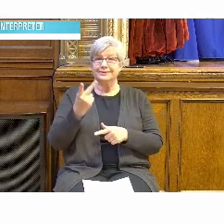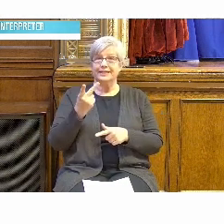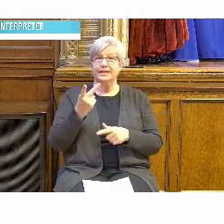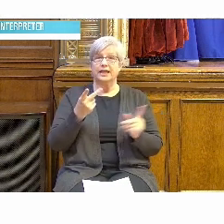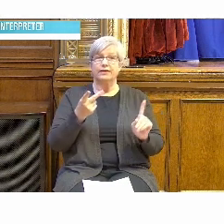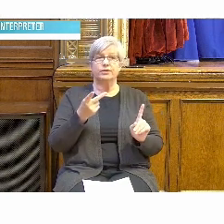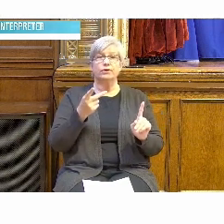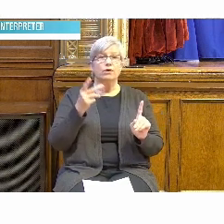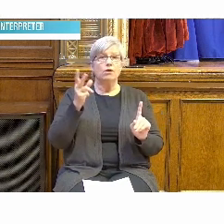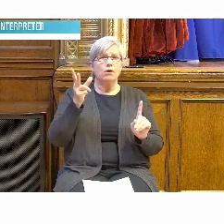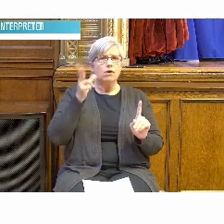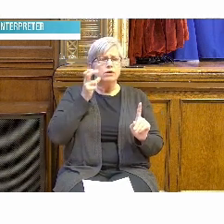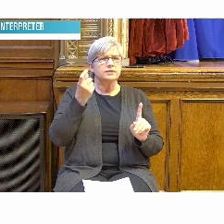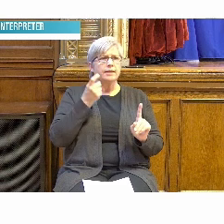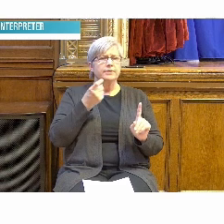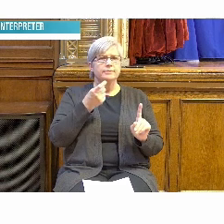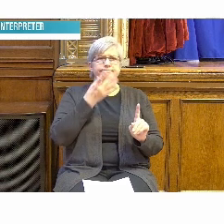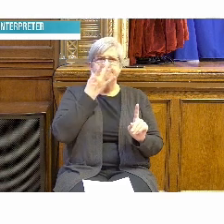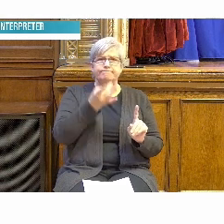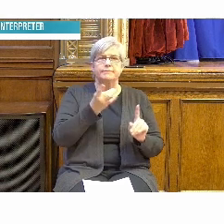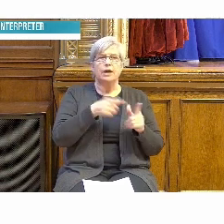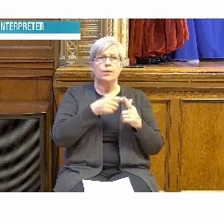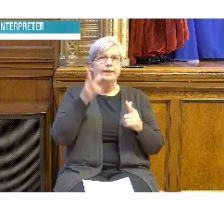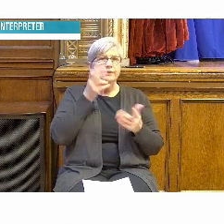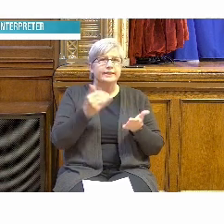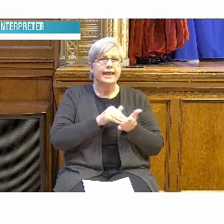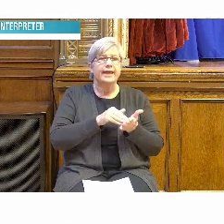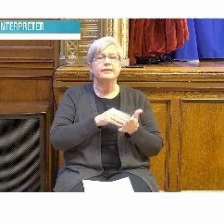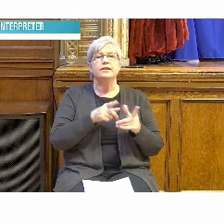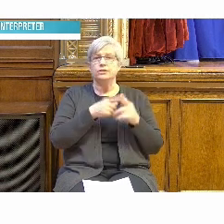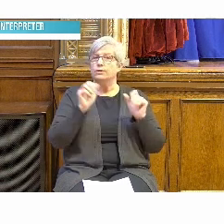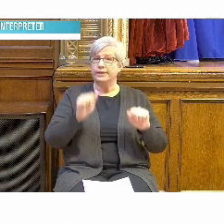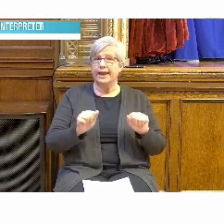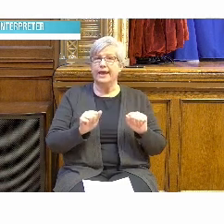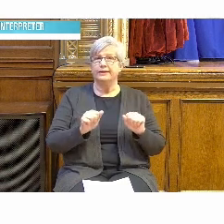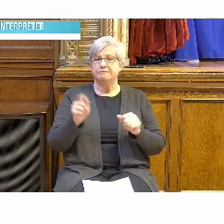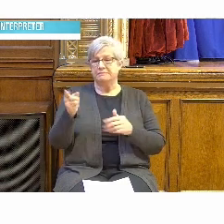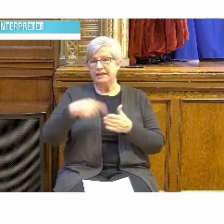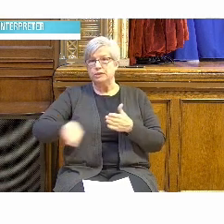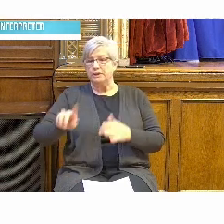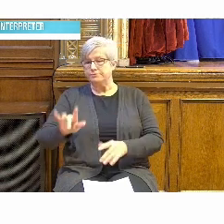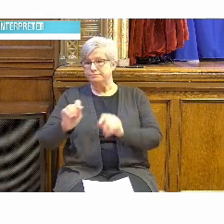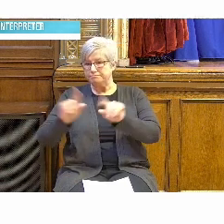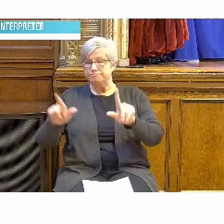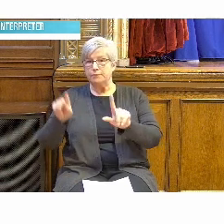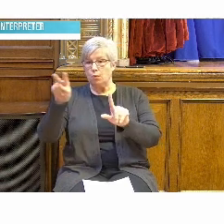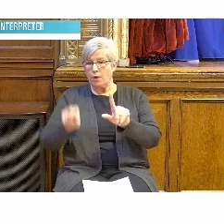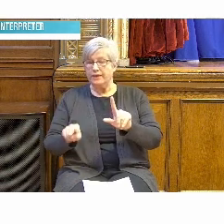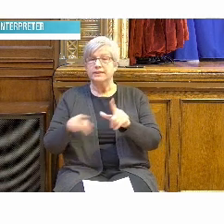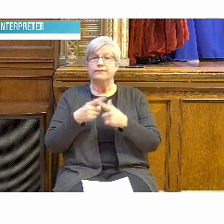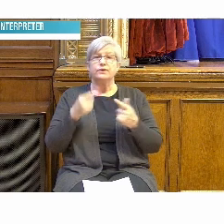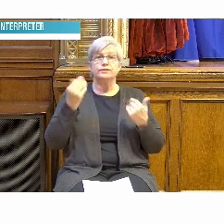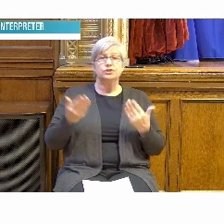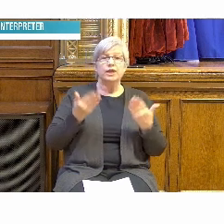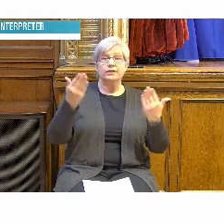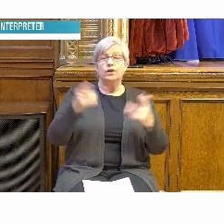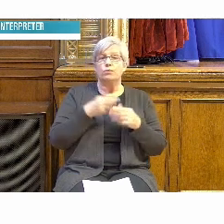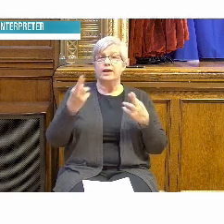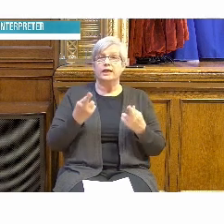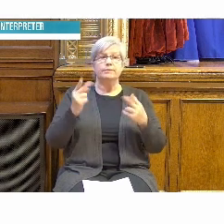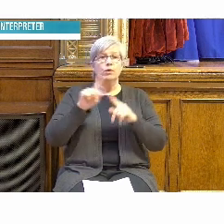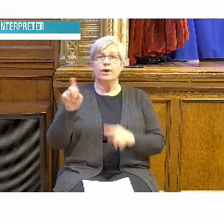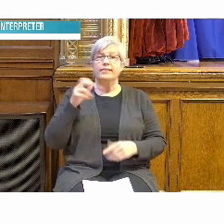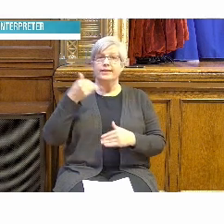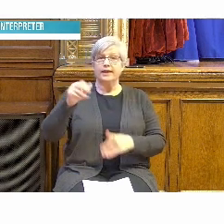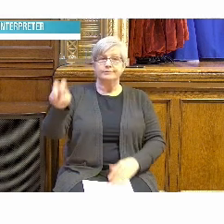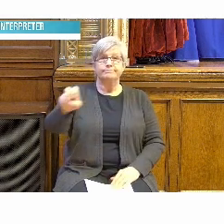heard something that was really interesting that you want to replay, you certainly can do that. If you have suggestions for us, or where we should be, or the work of the